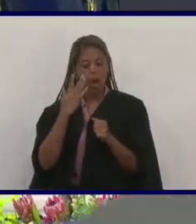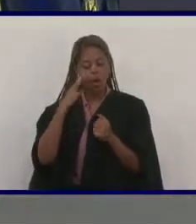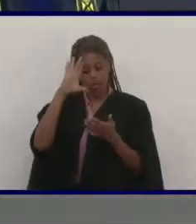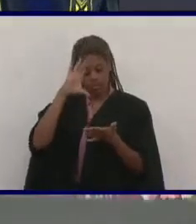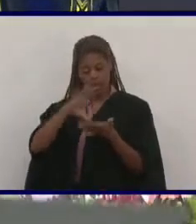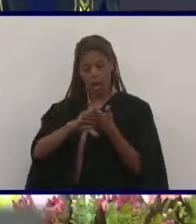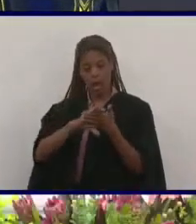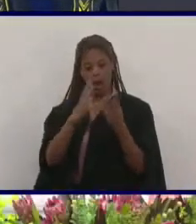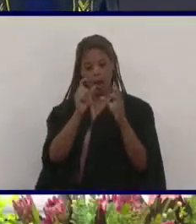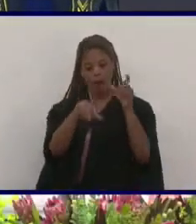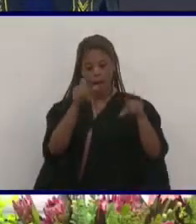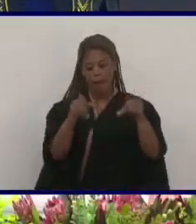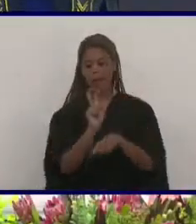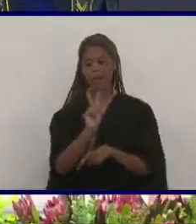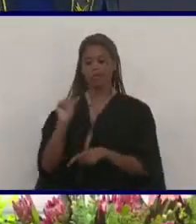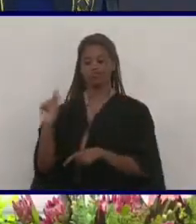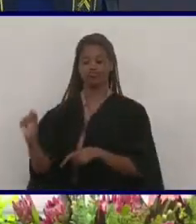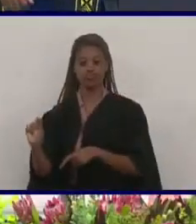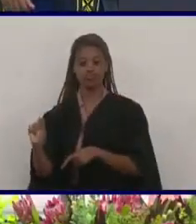procession leaves the hall.